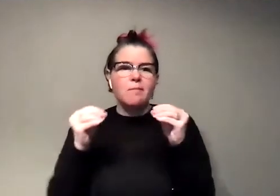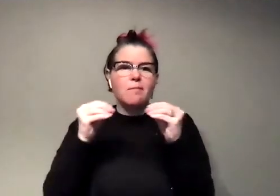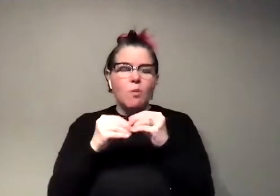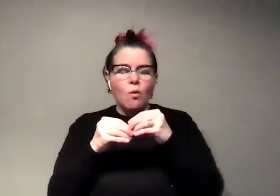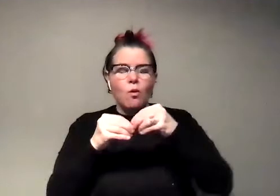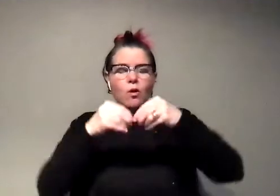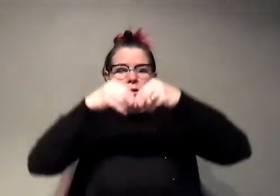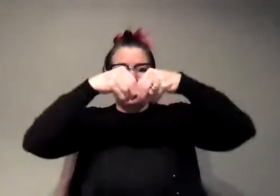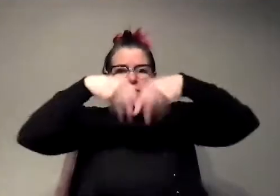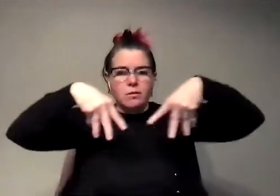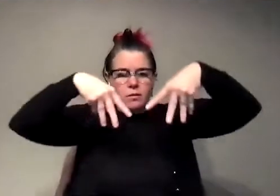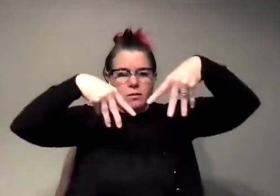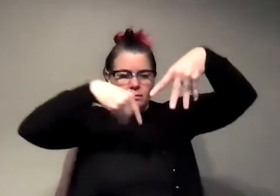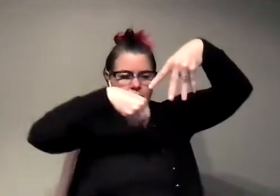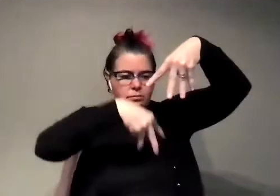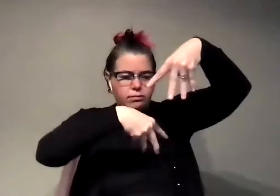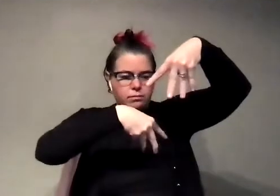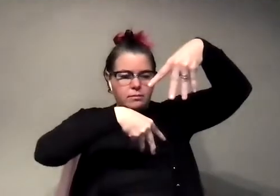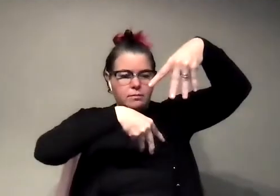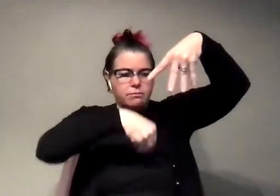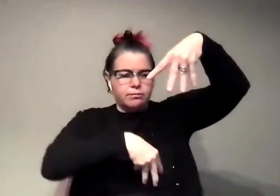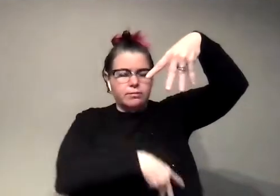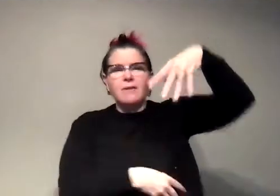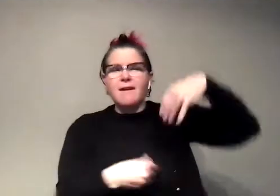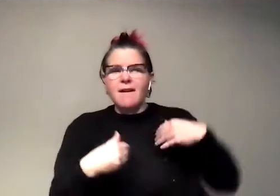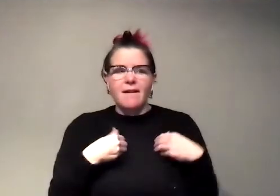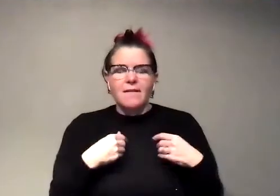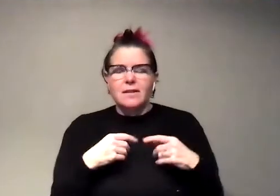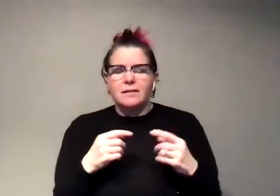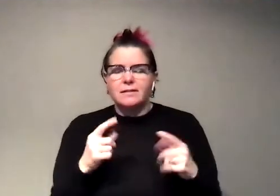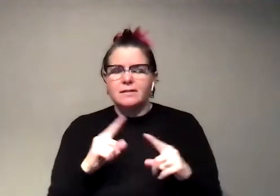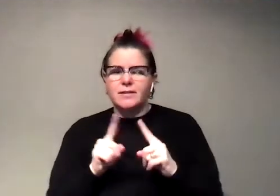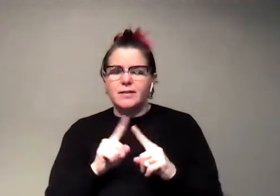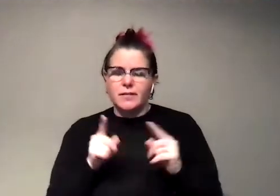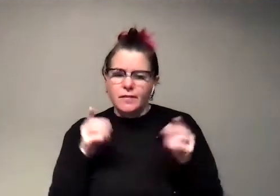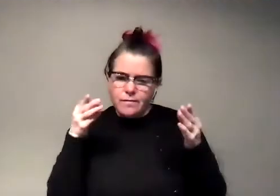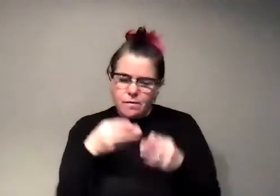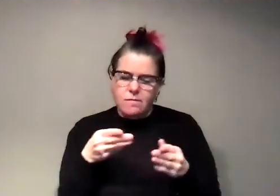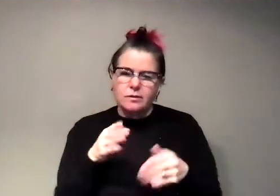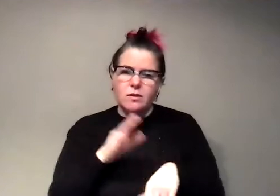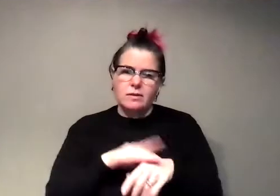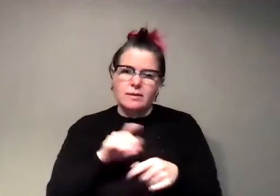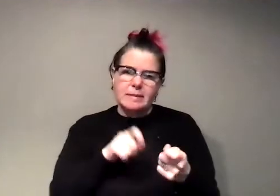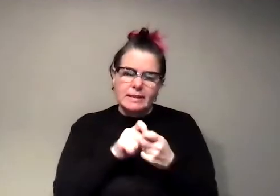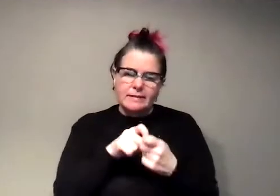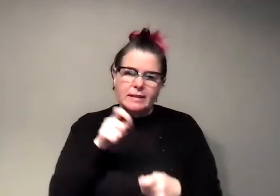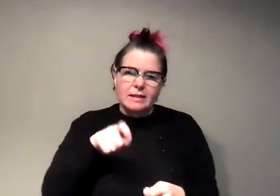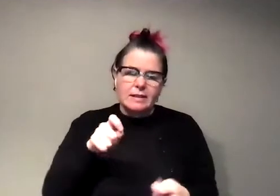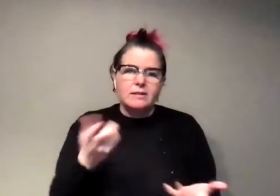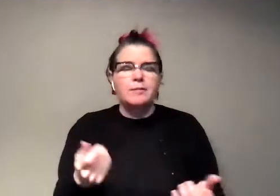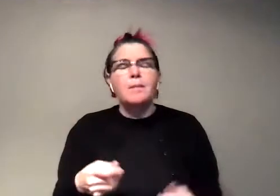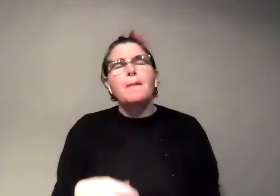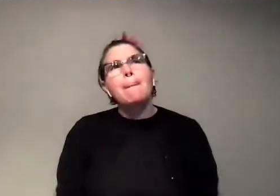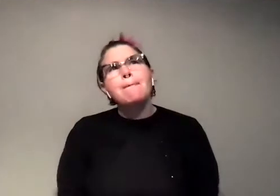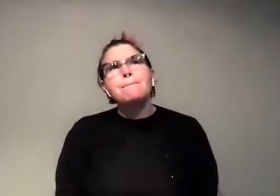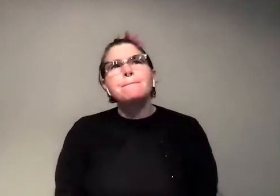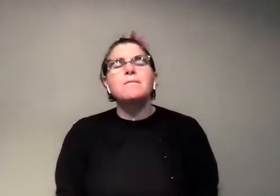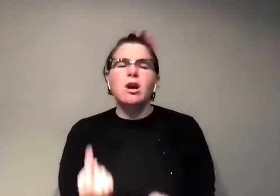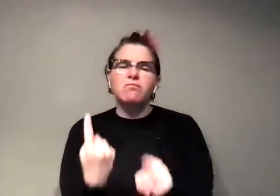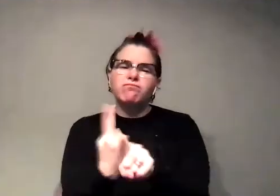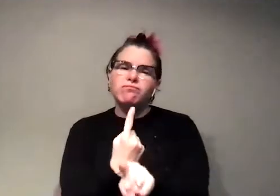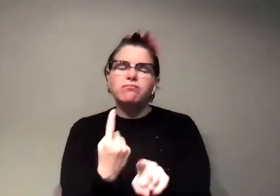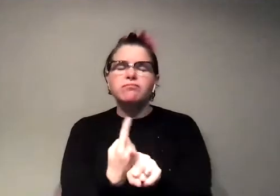of engineers that really focus on those needs. So I would say that the like classic ones are